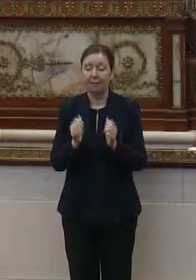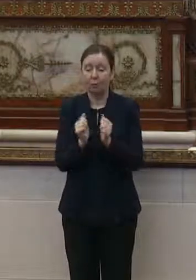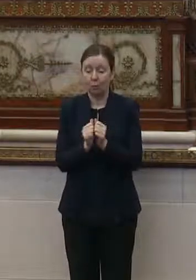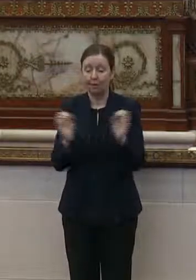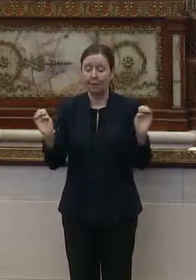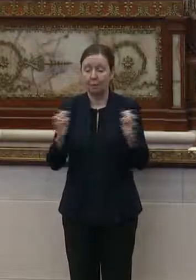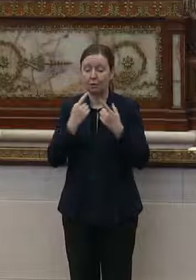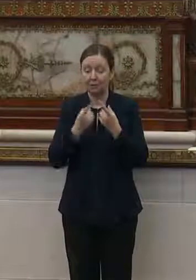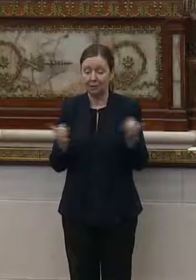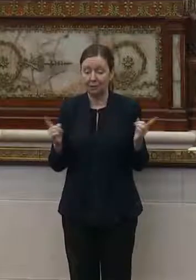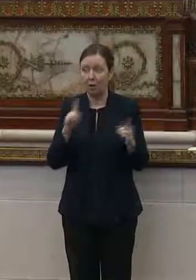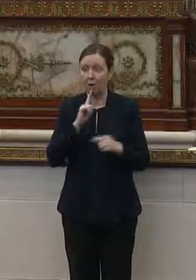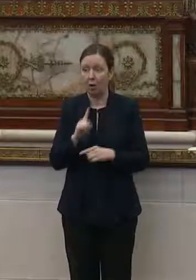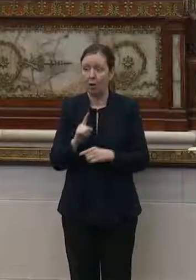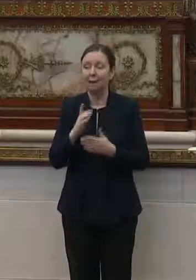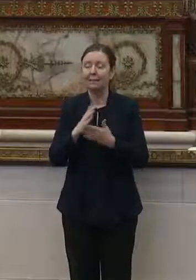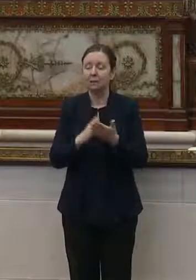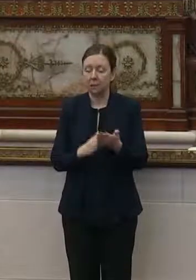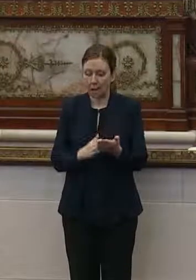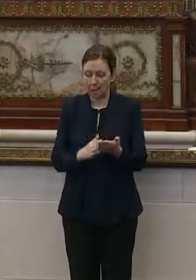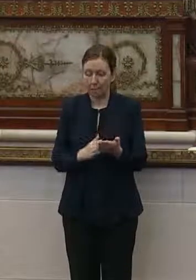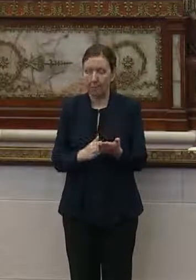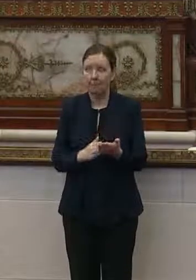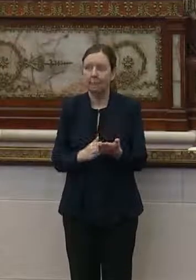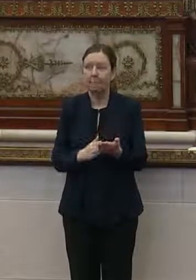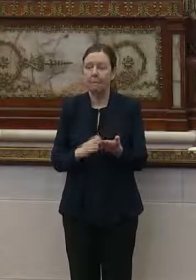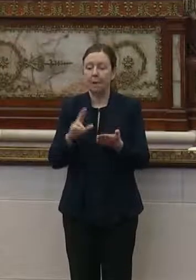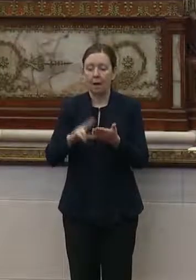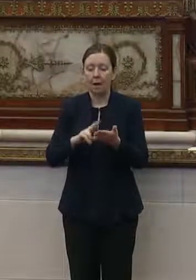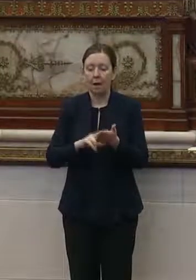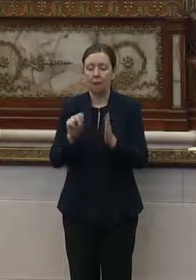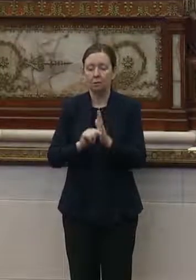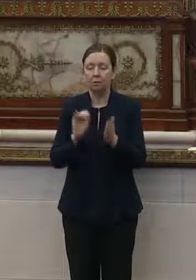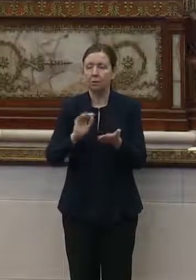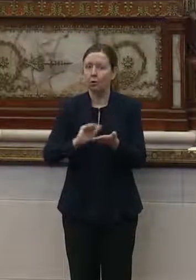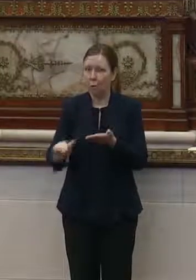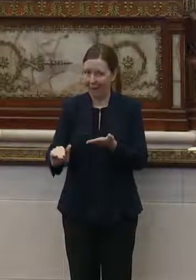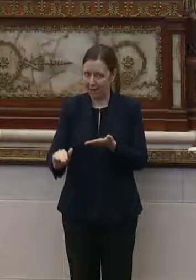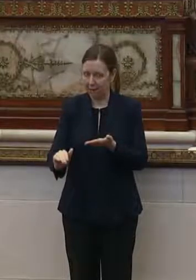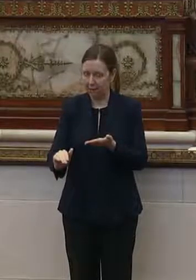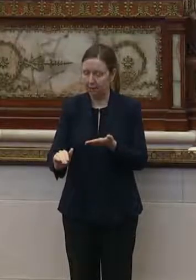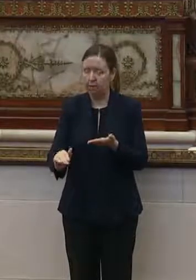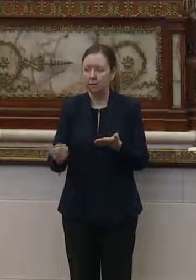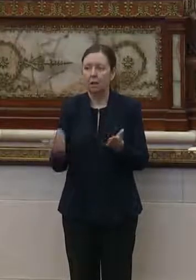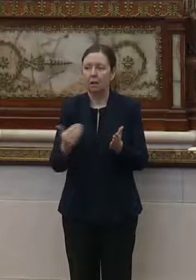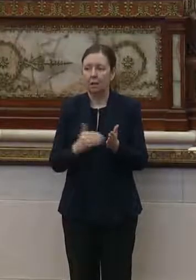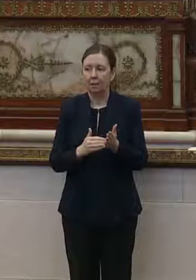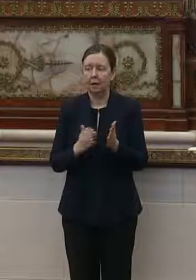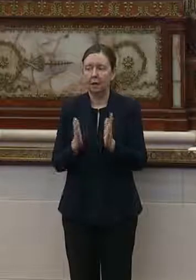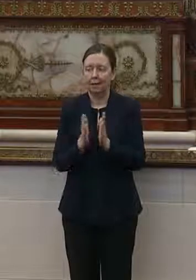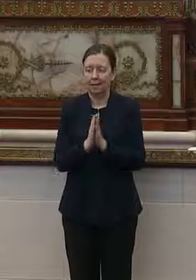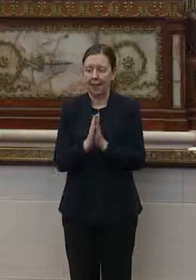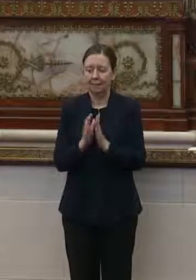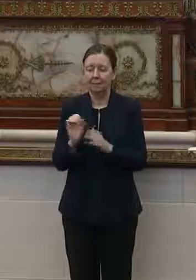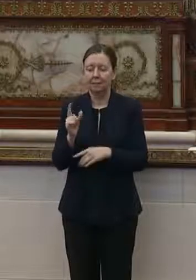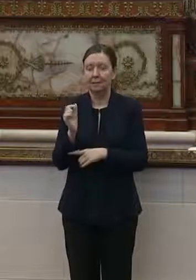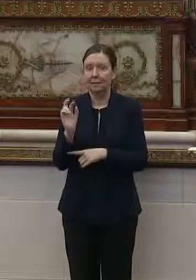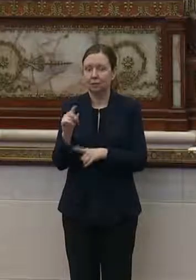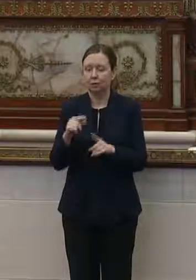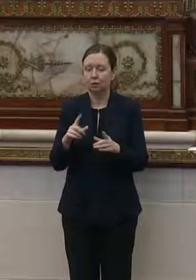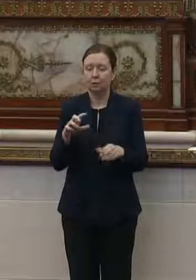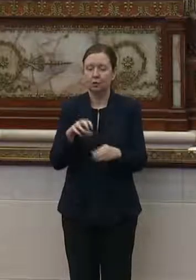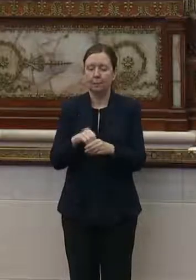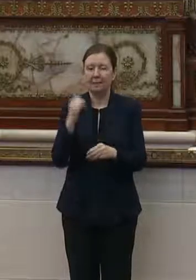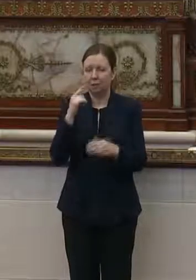emergency declaration, there are some of those contract terms that are waived. And I'll ask the solicitor to jump in if she has